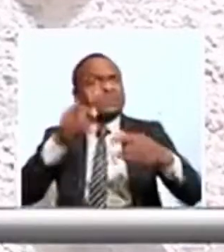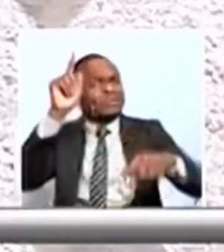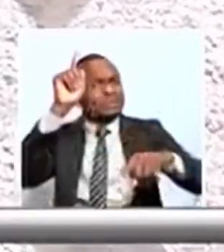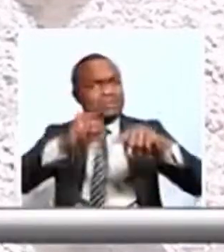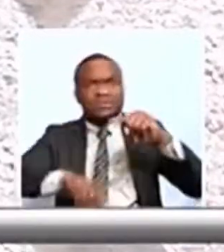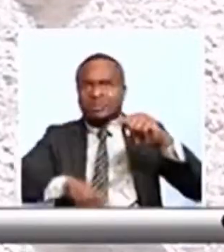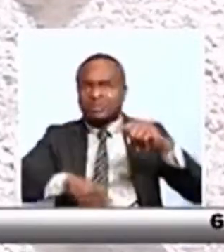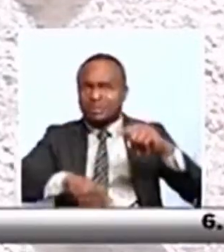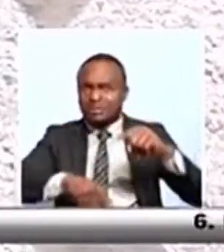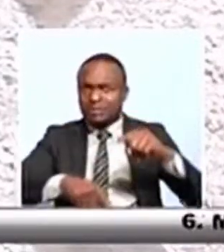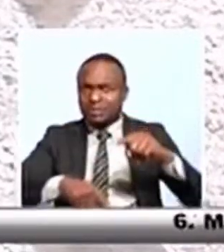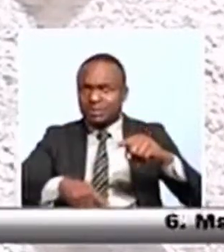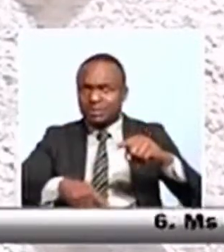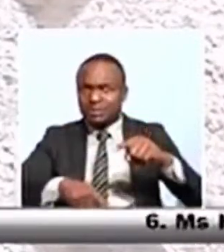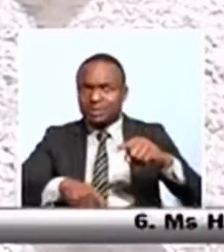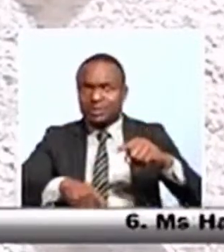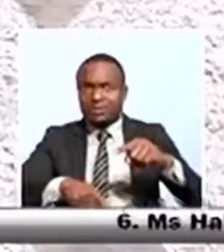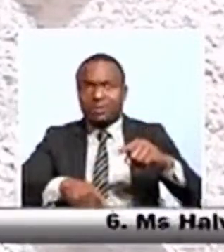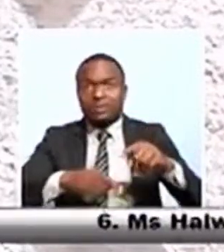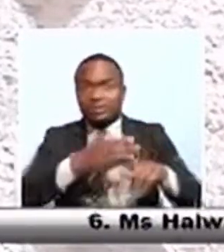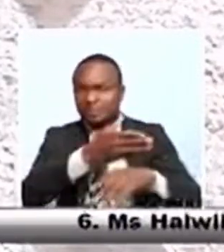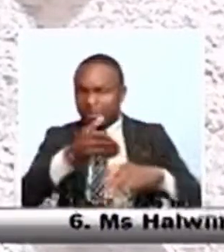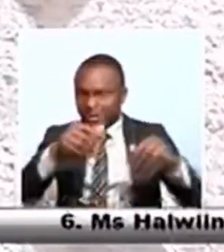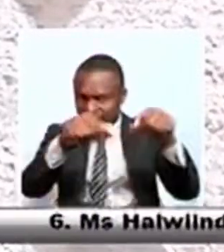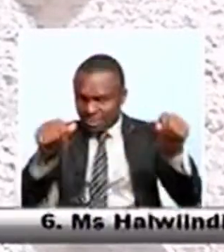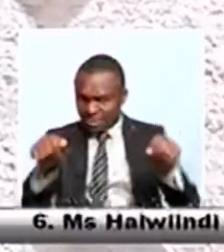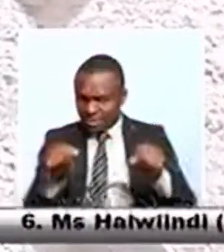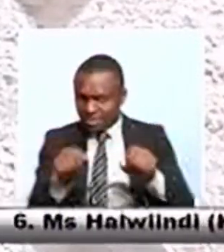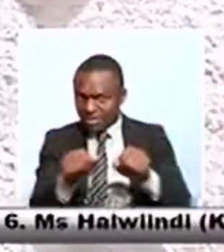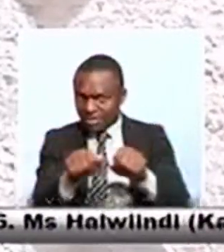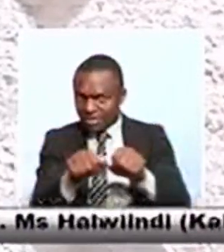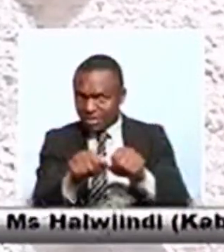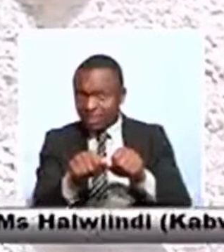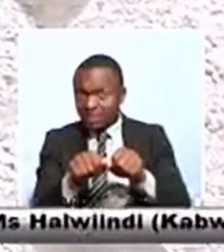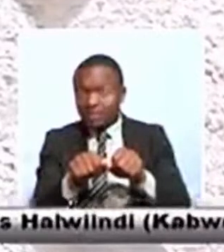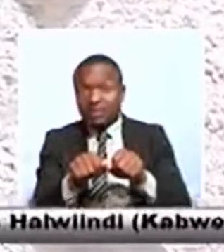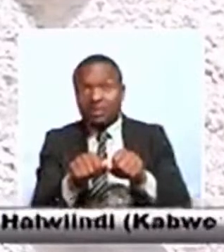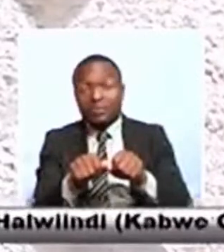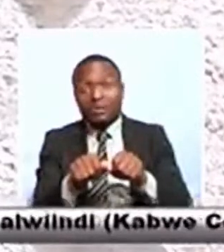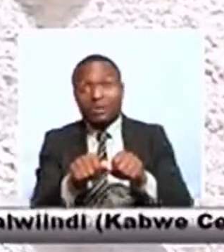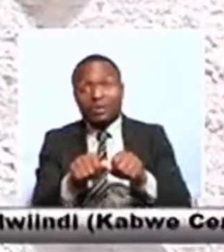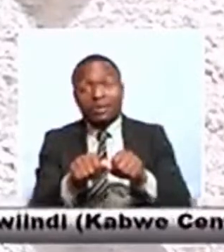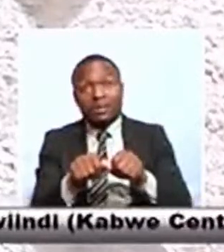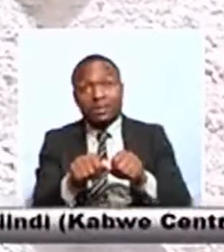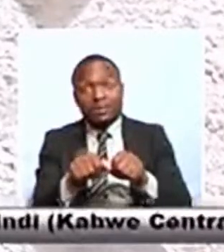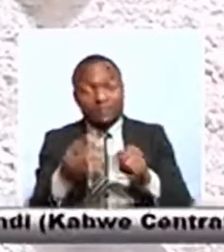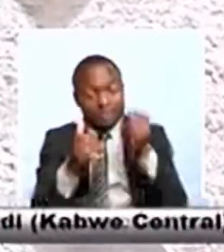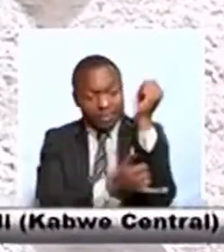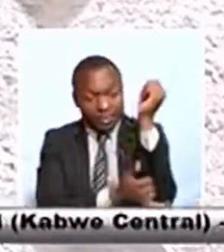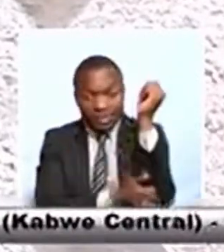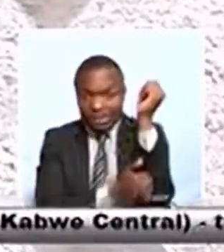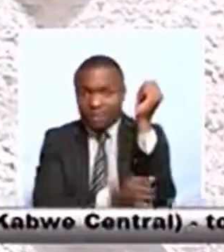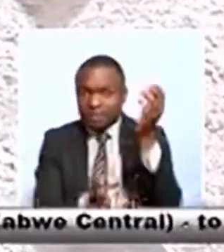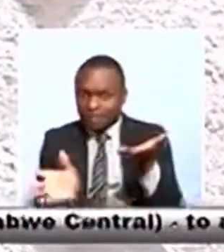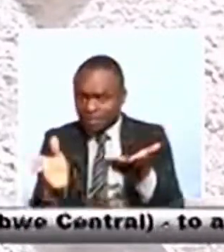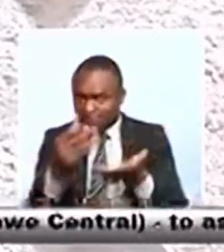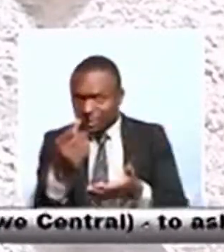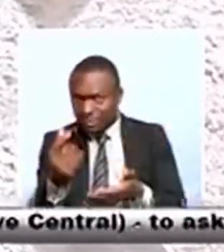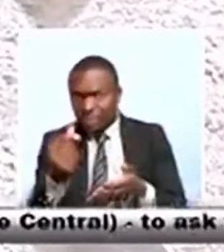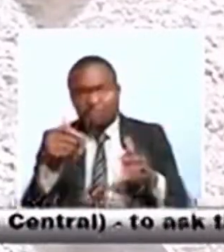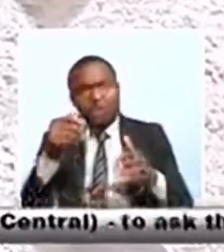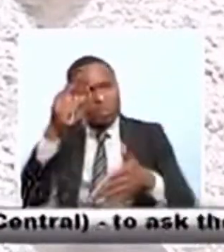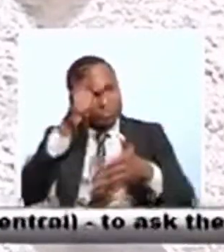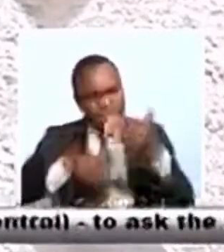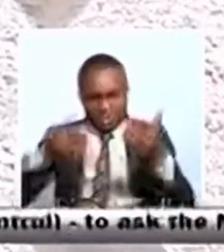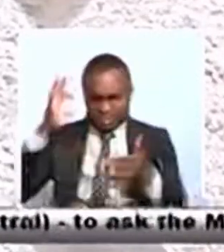the museum so that the country can keep on collecting revenue. So what is the benefit of even keeping them? But